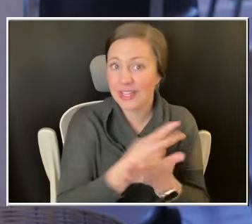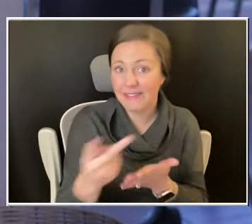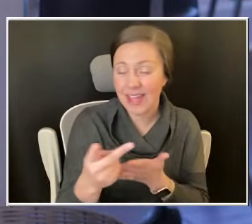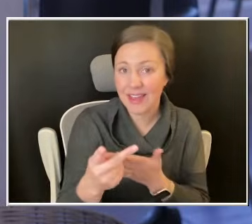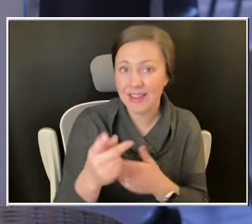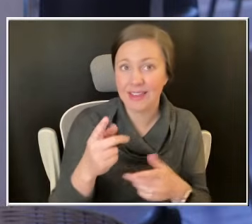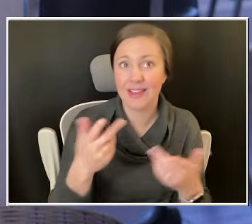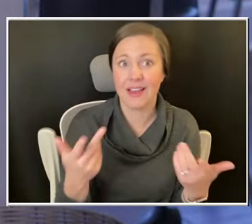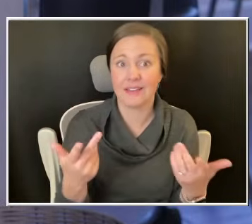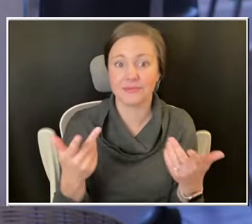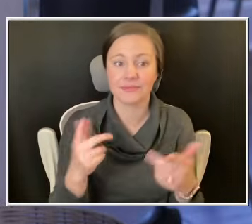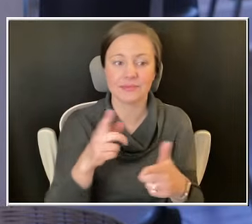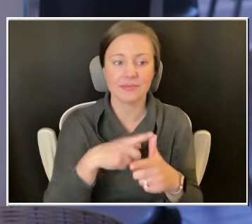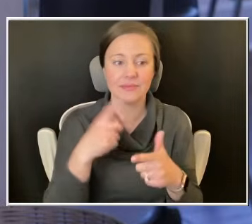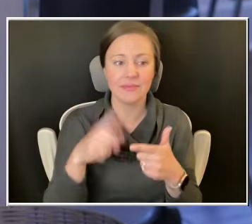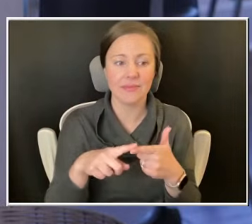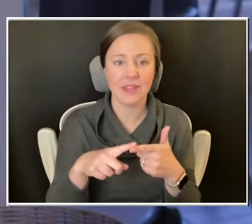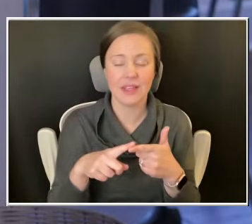and then